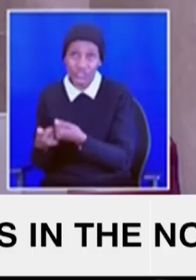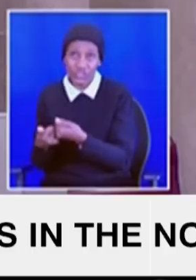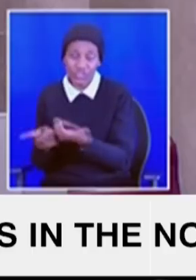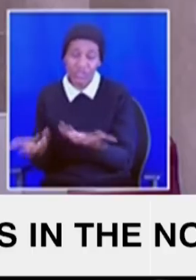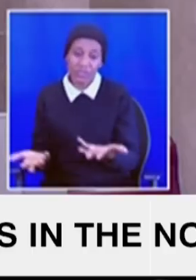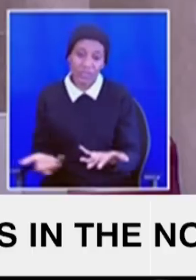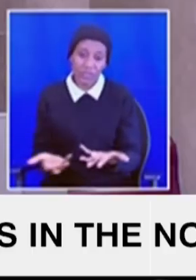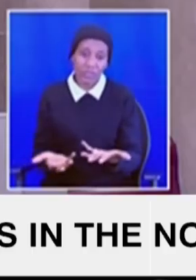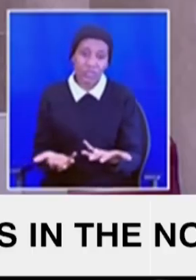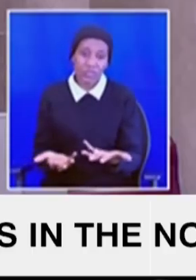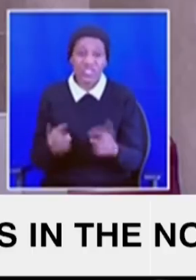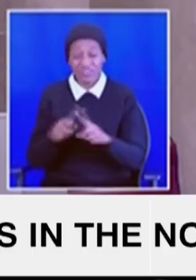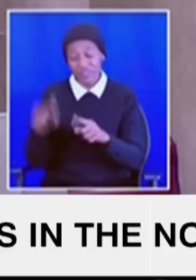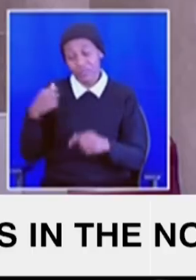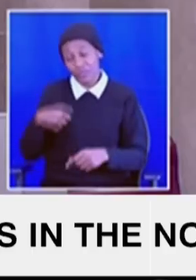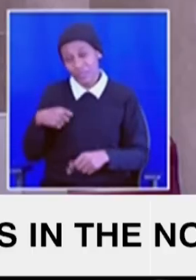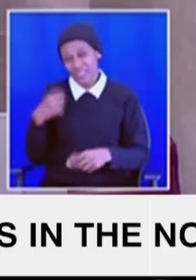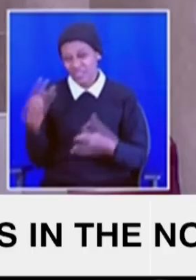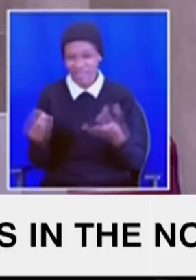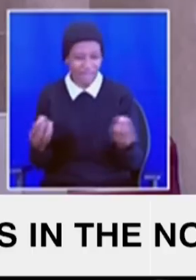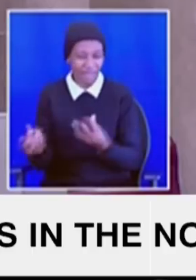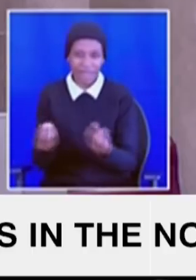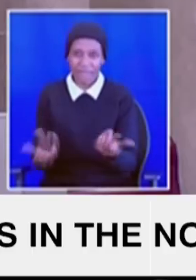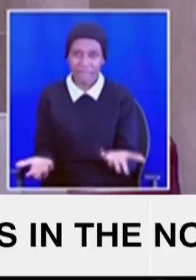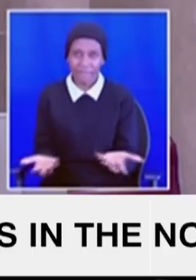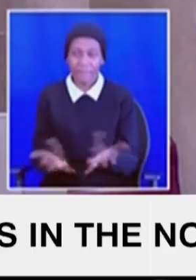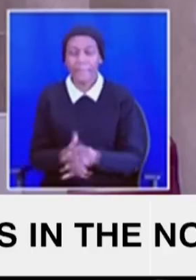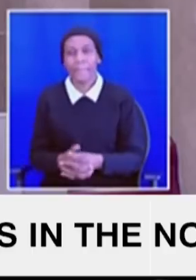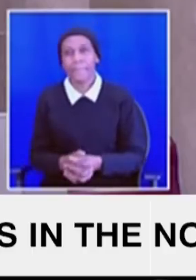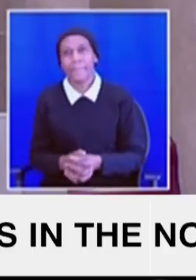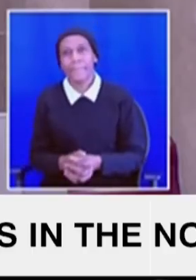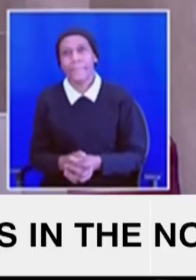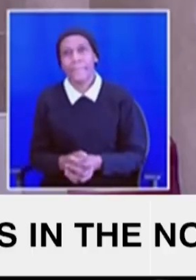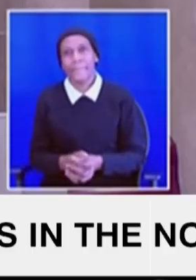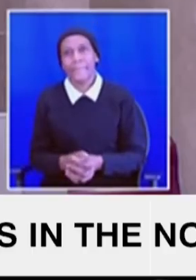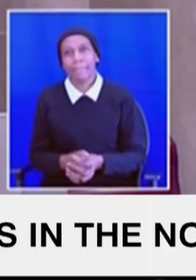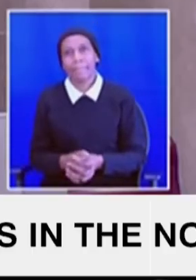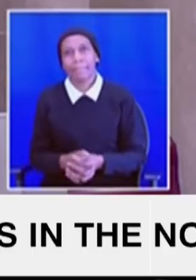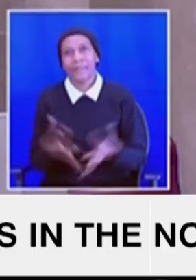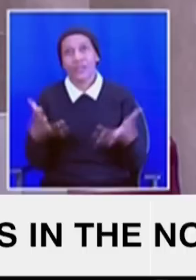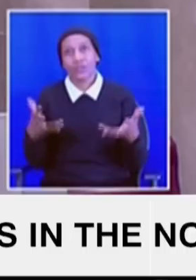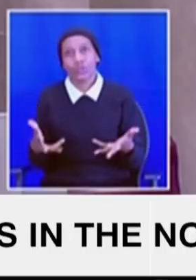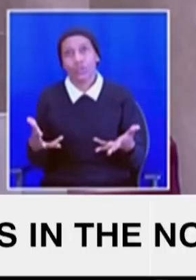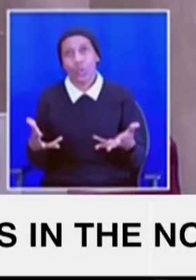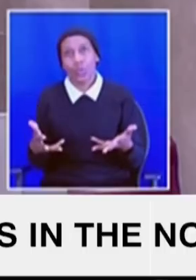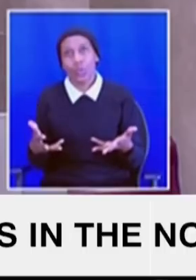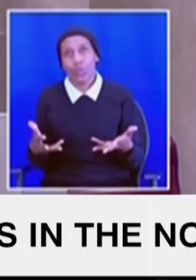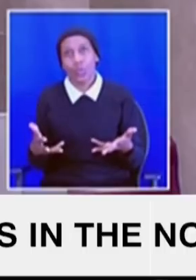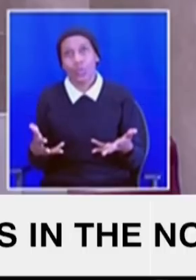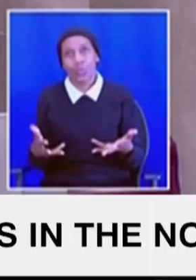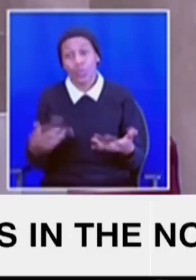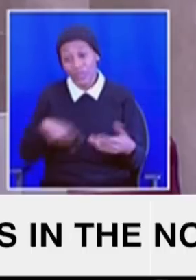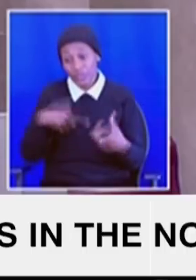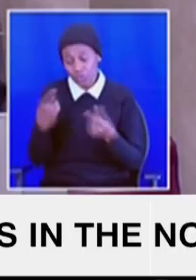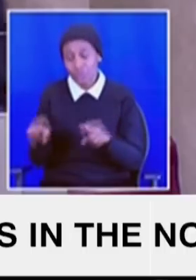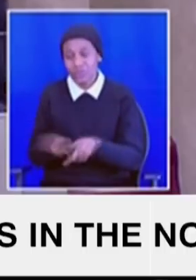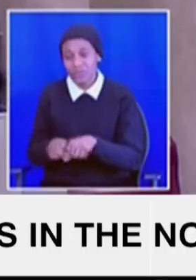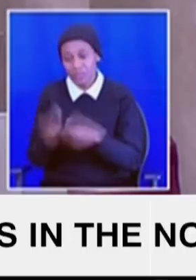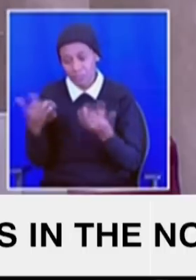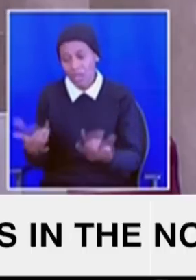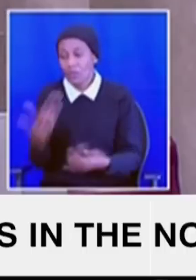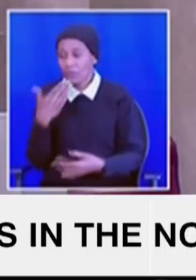capacity that the municipality requires, etc. So that is the case at the moment. Thank you very